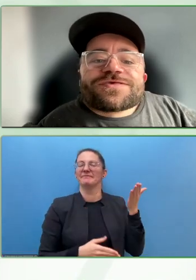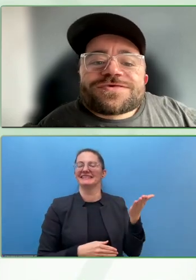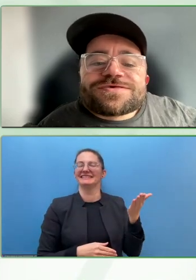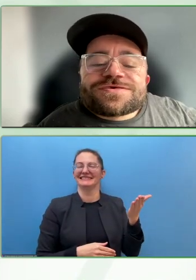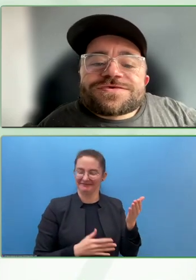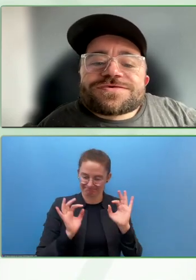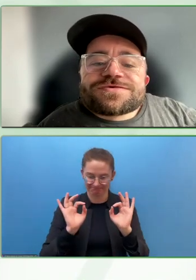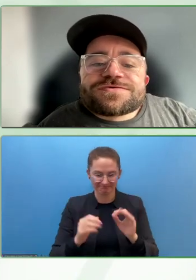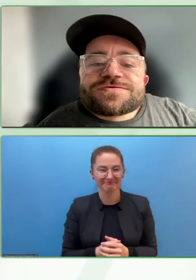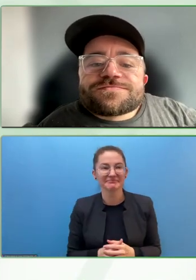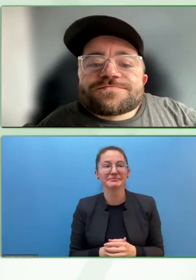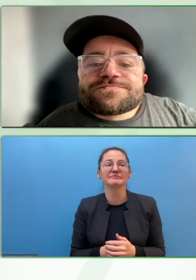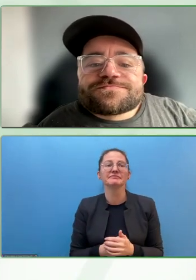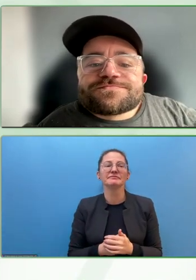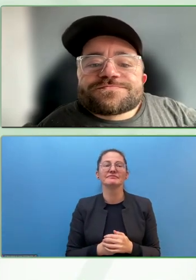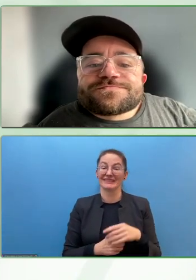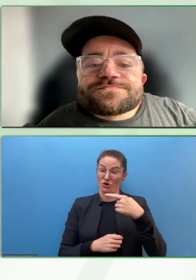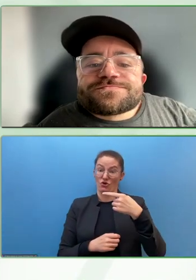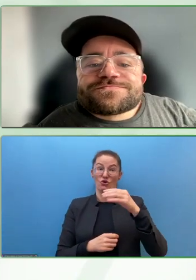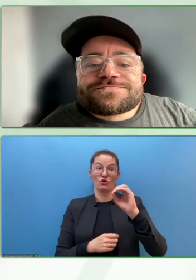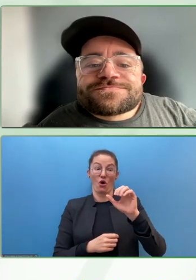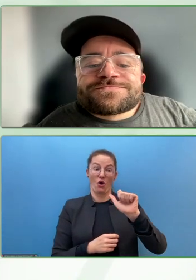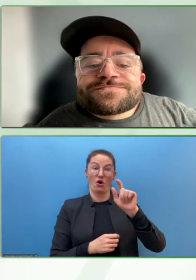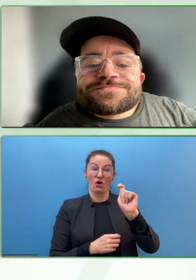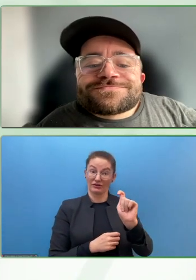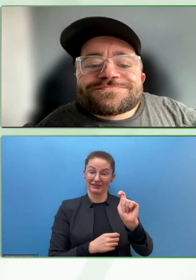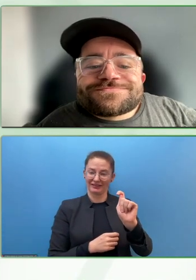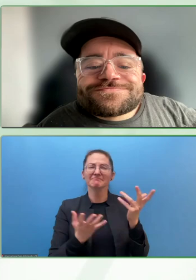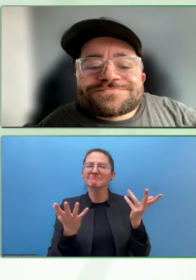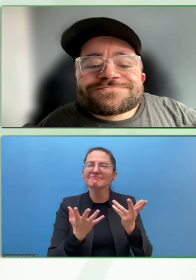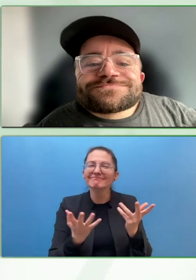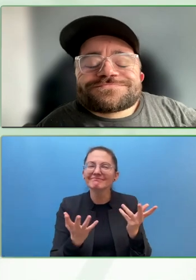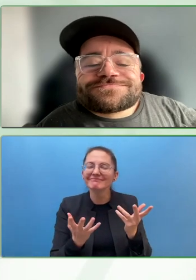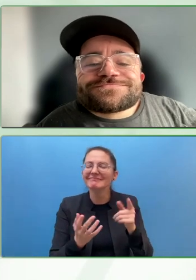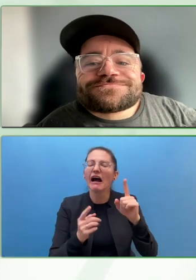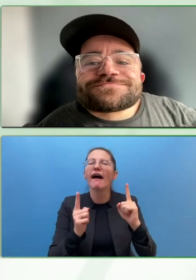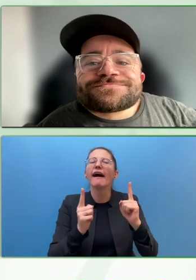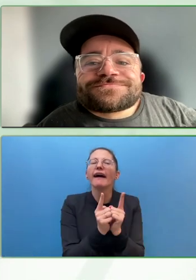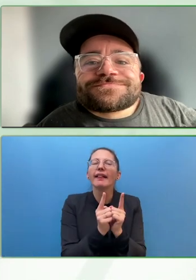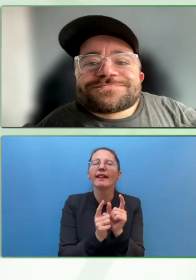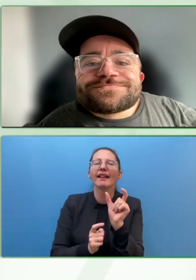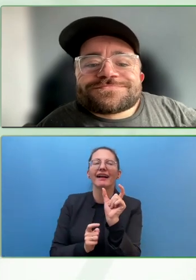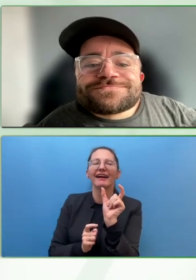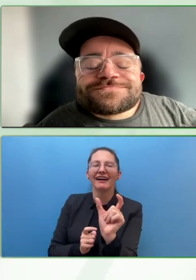GOAT. Okay, so that sounds really amazing and exciting. So you are